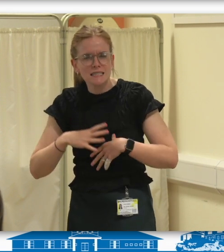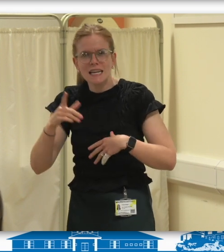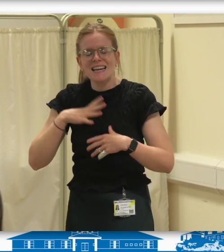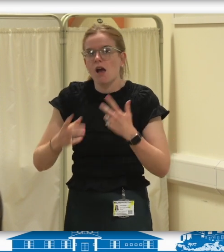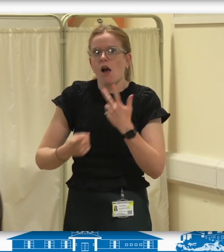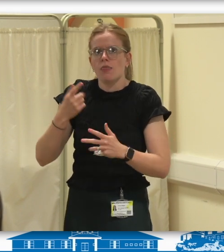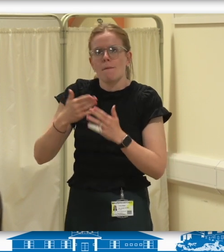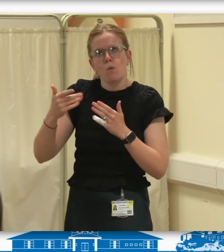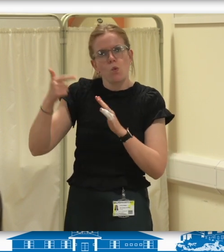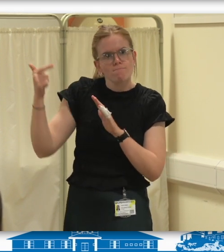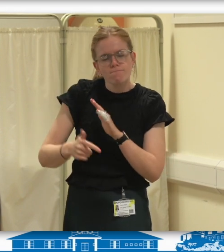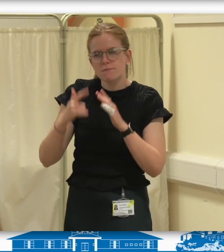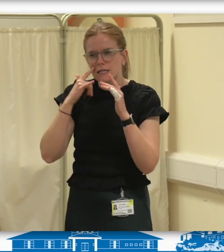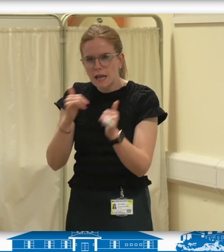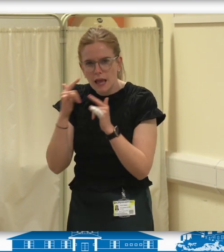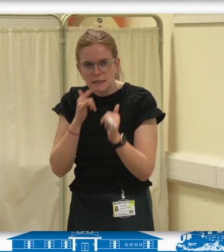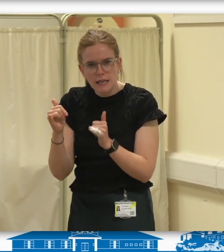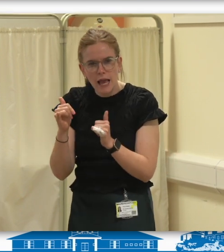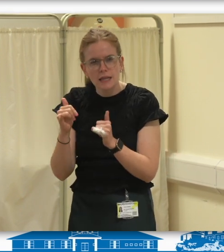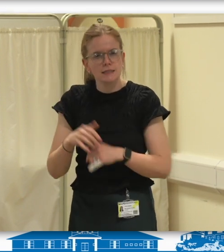what may be other possible causes.